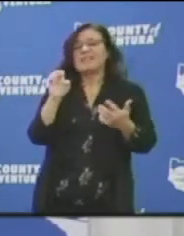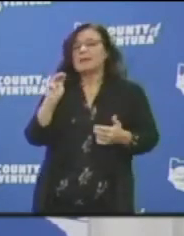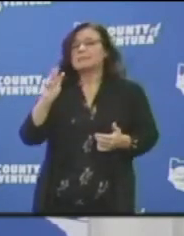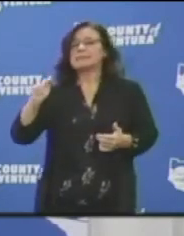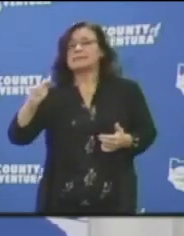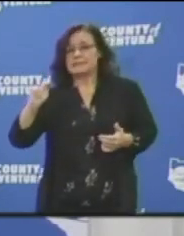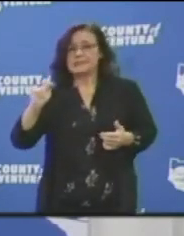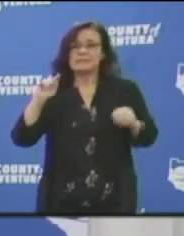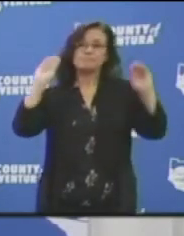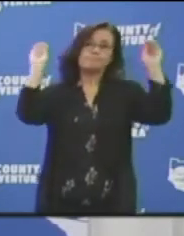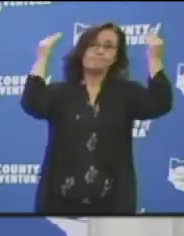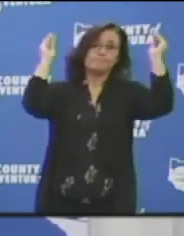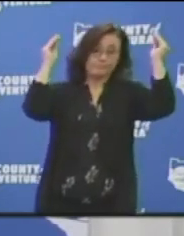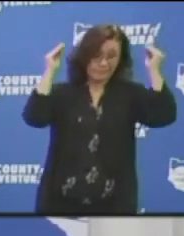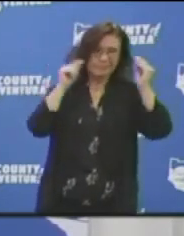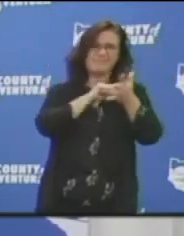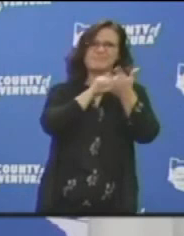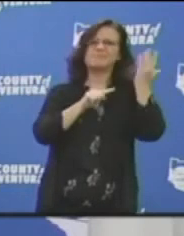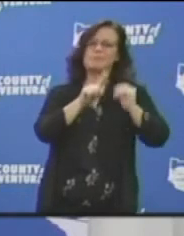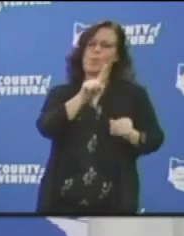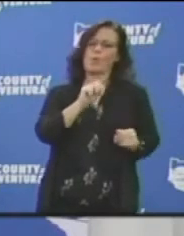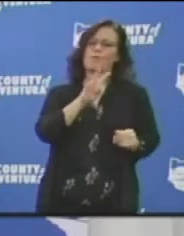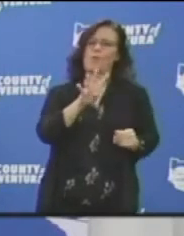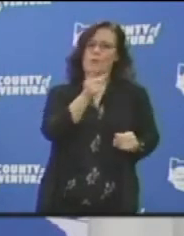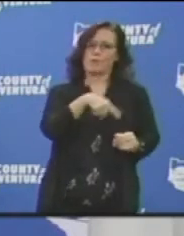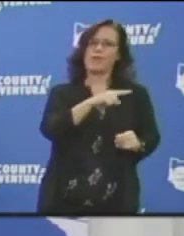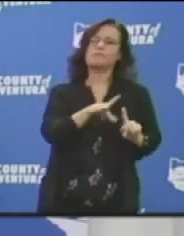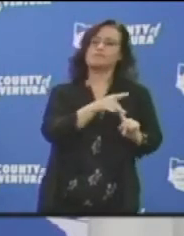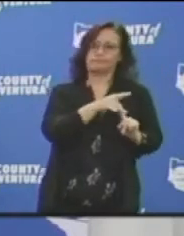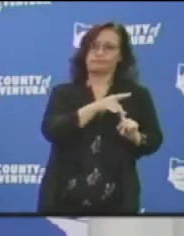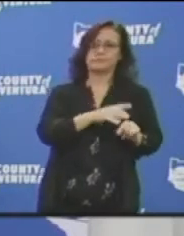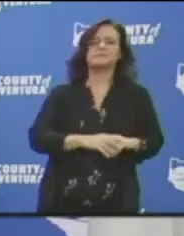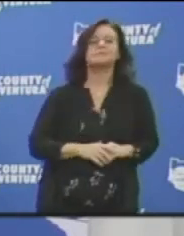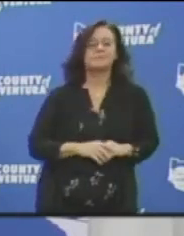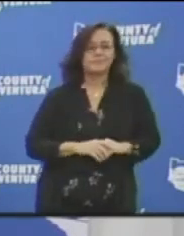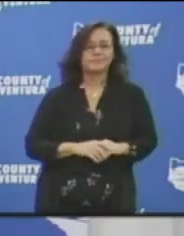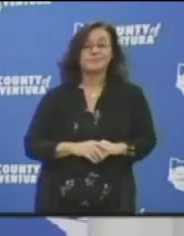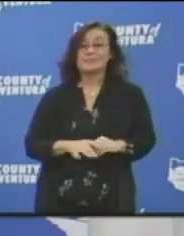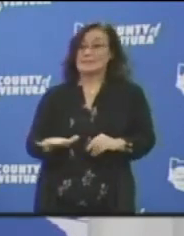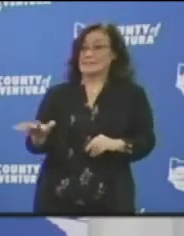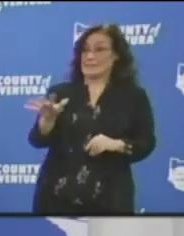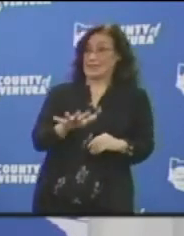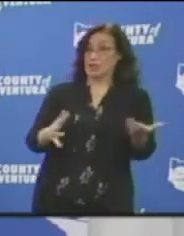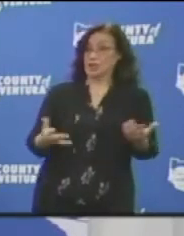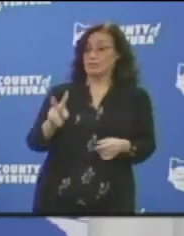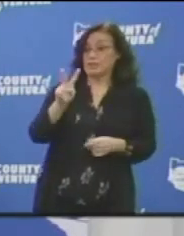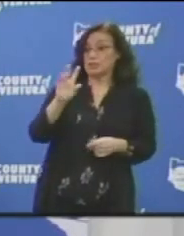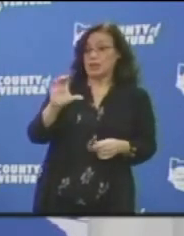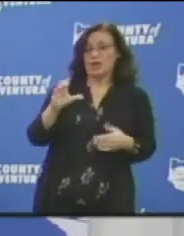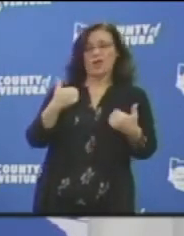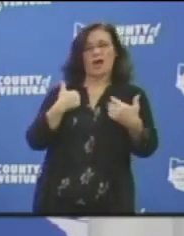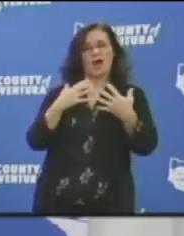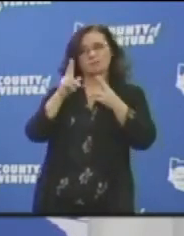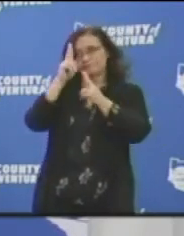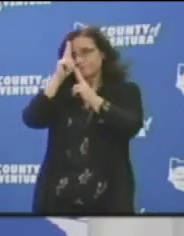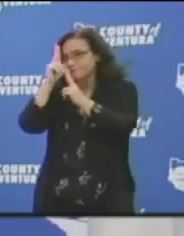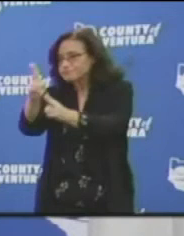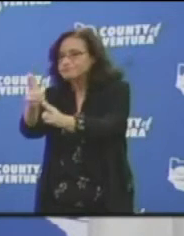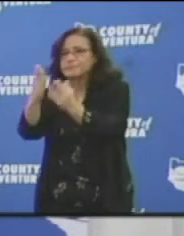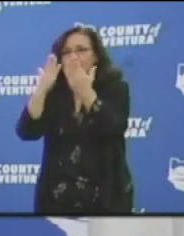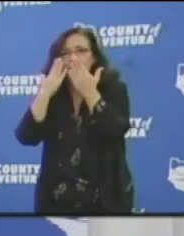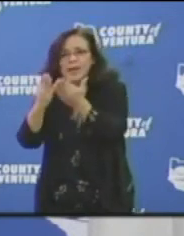our county family, really thankful to the churches and synagogues and mosques that have